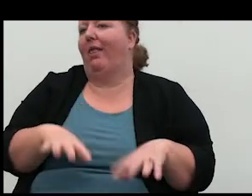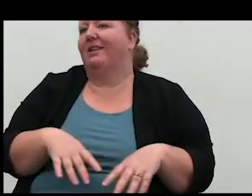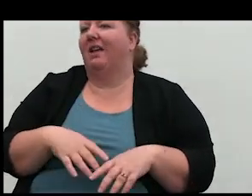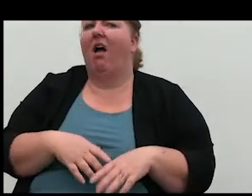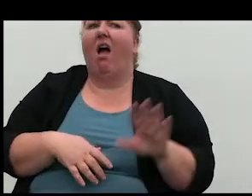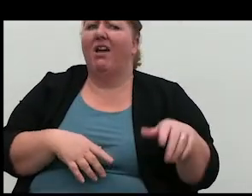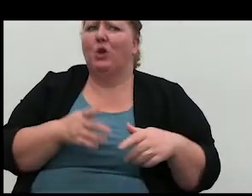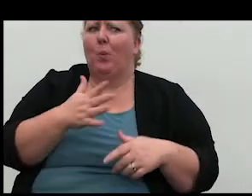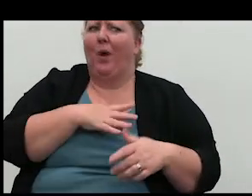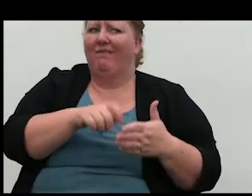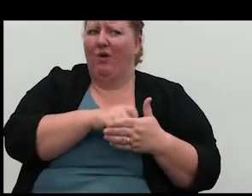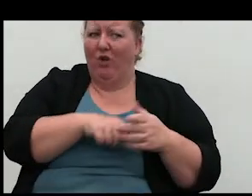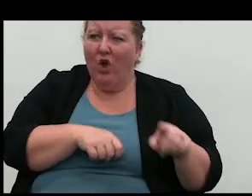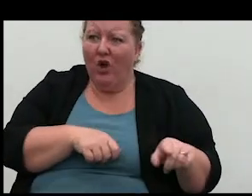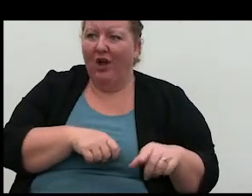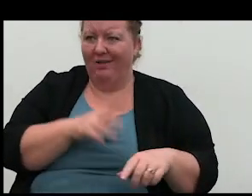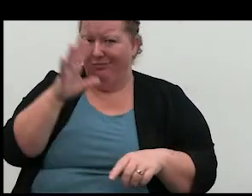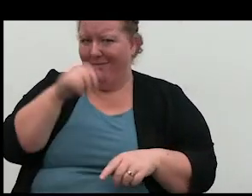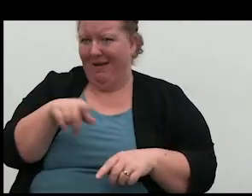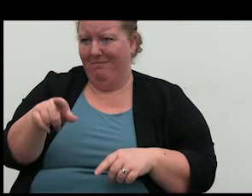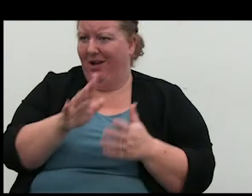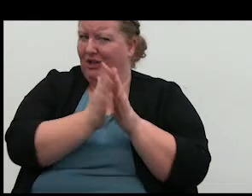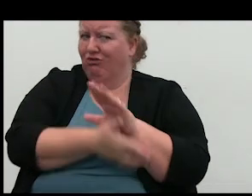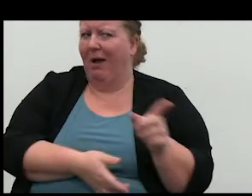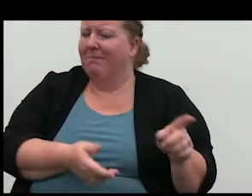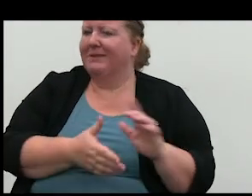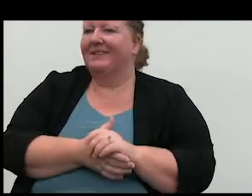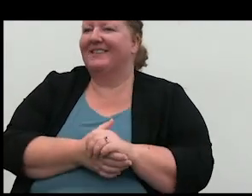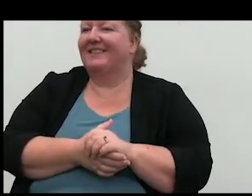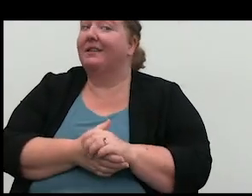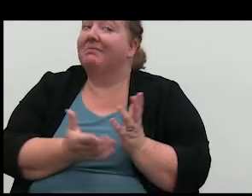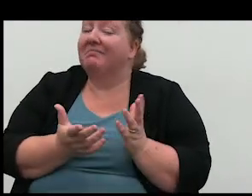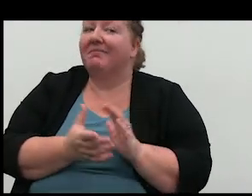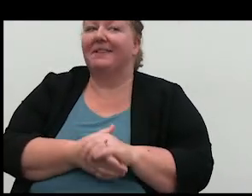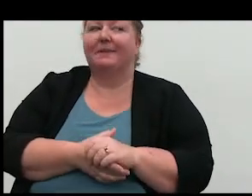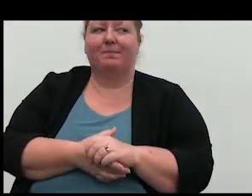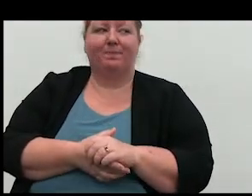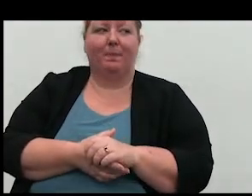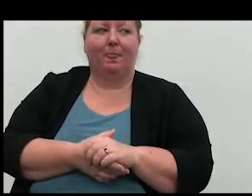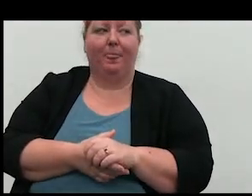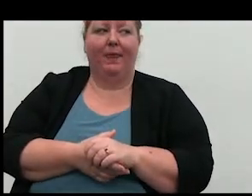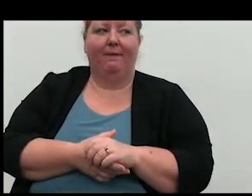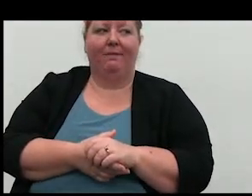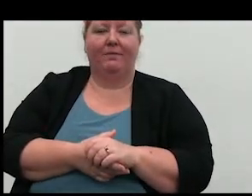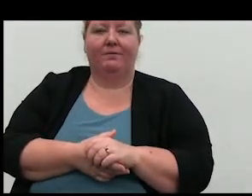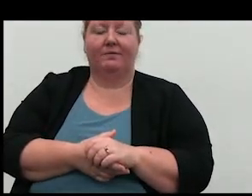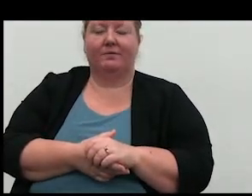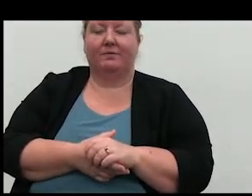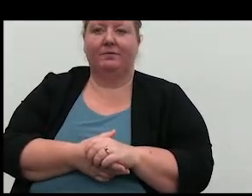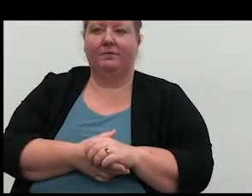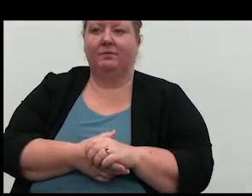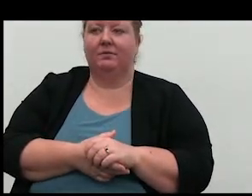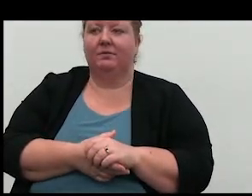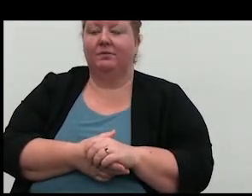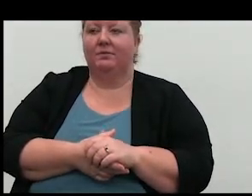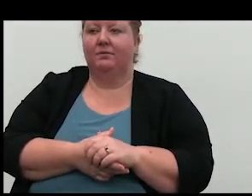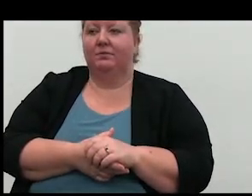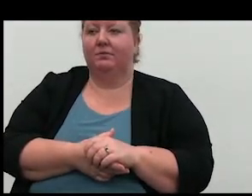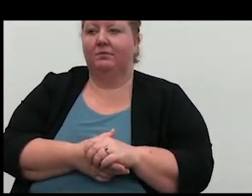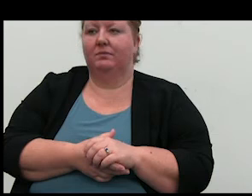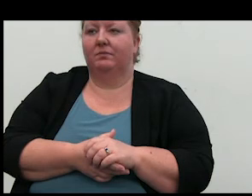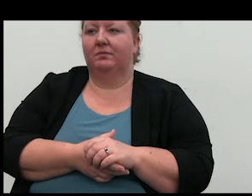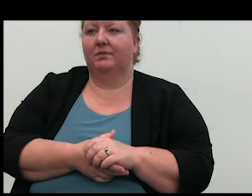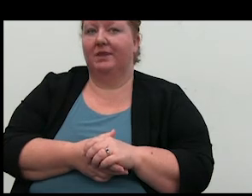want to vote for her, do you? Just remember, she's really corrupt. I mean, even so, arguably, you're just doing